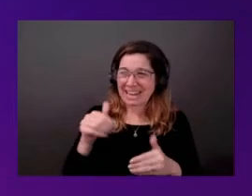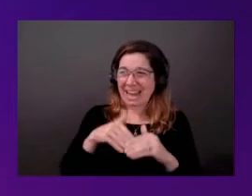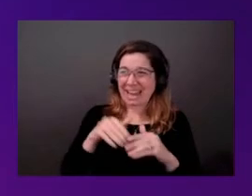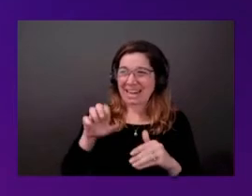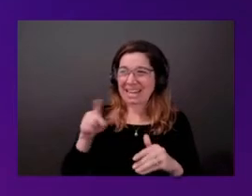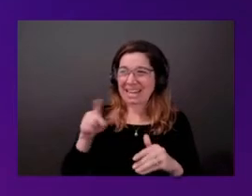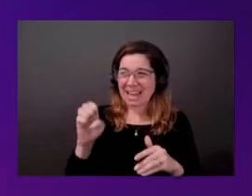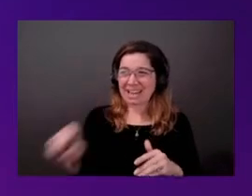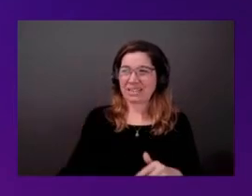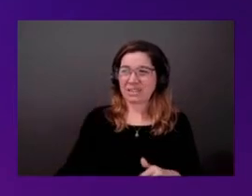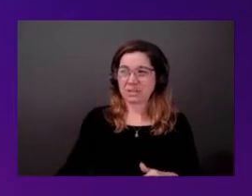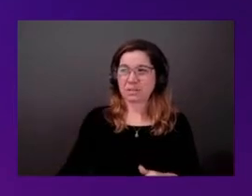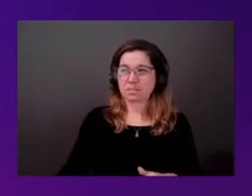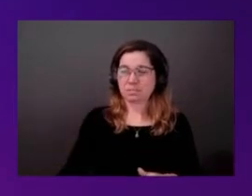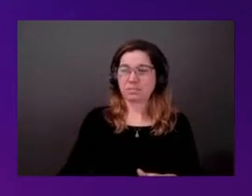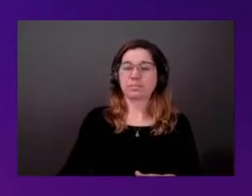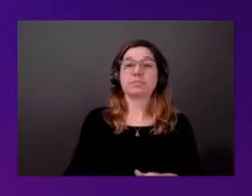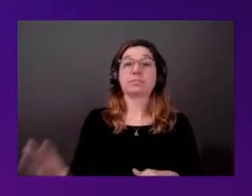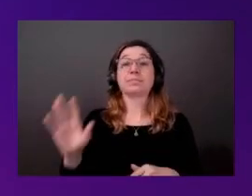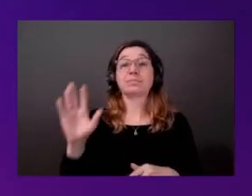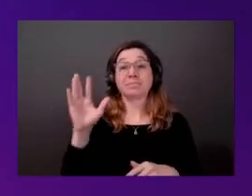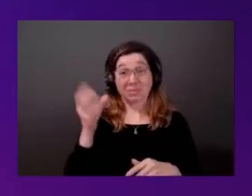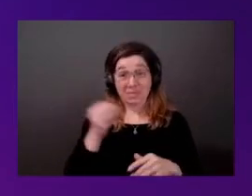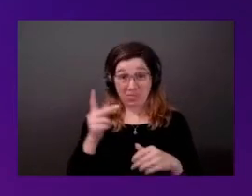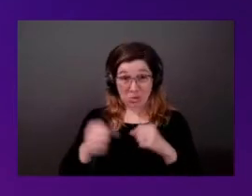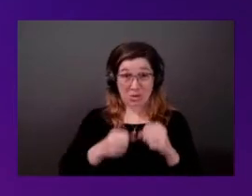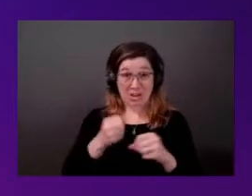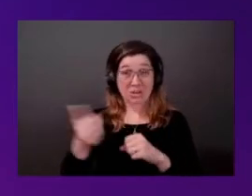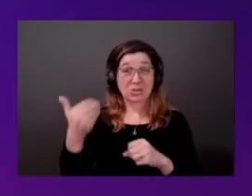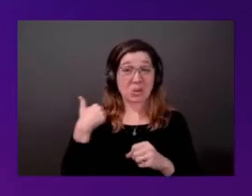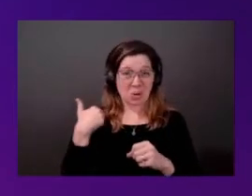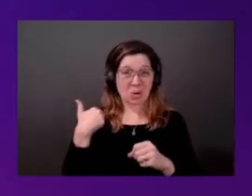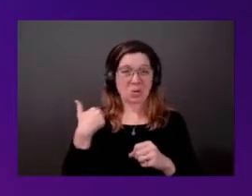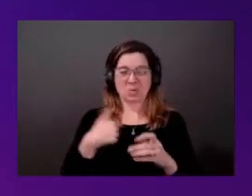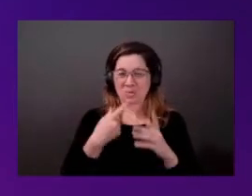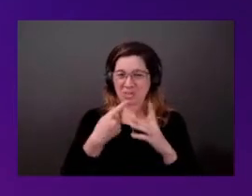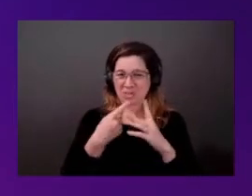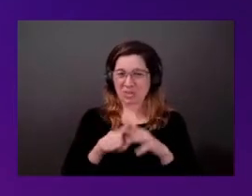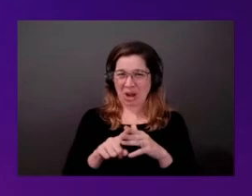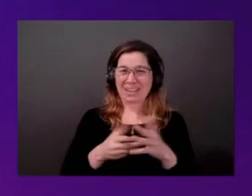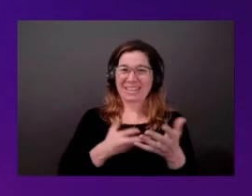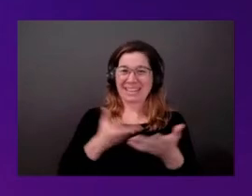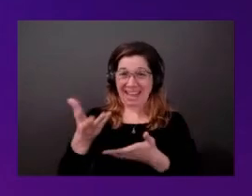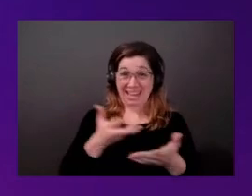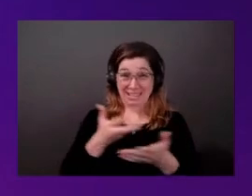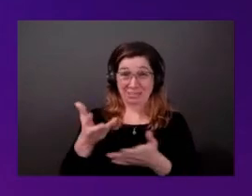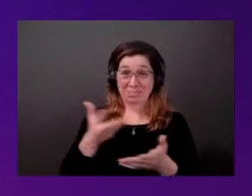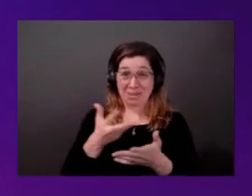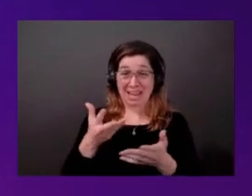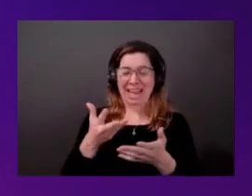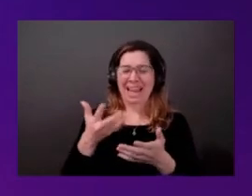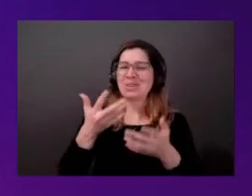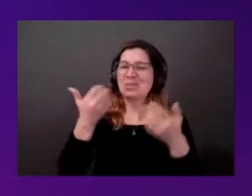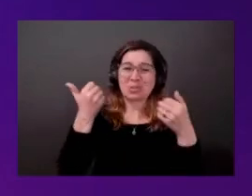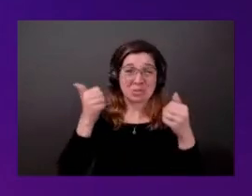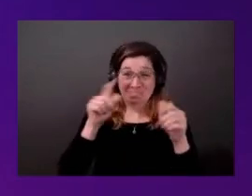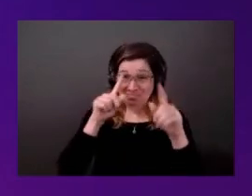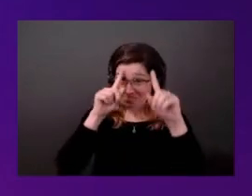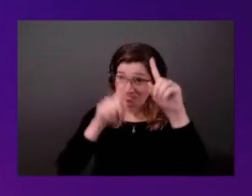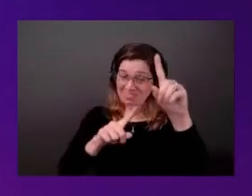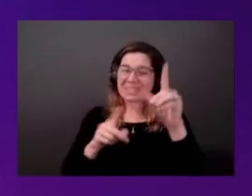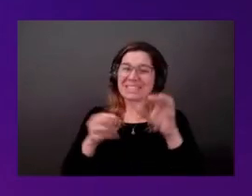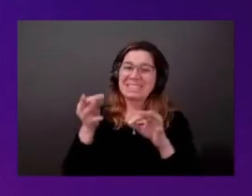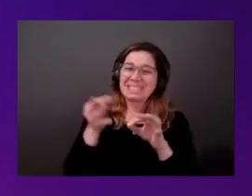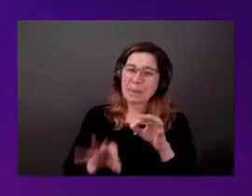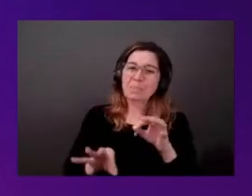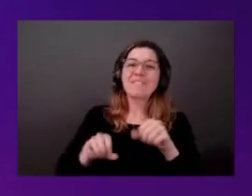started engagement with AWS where we were really trying to focus on simplifying deployment for our end customers. And we had enterprise and